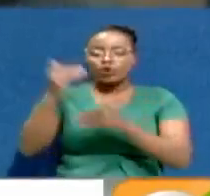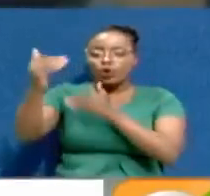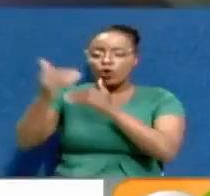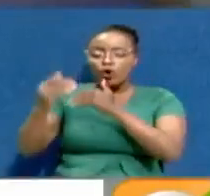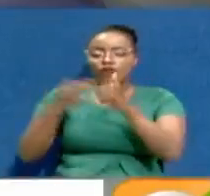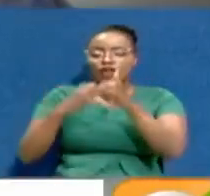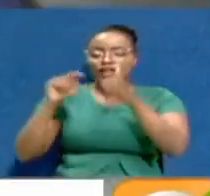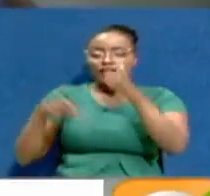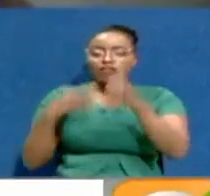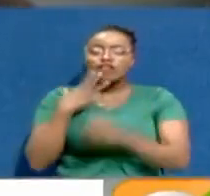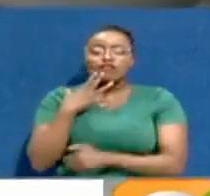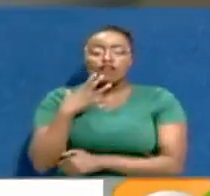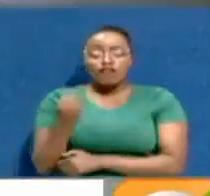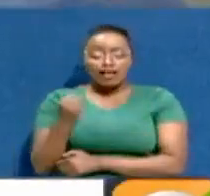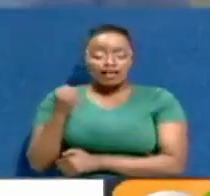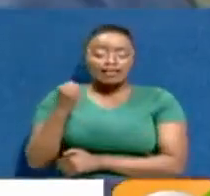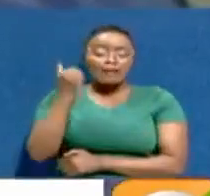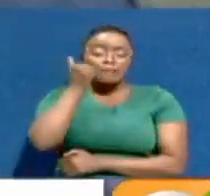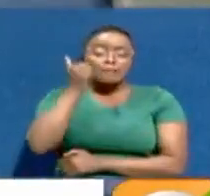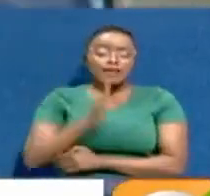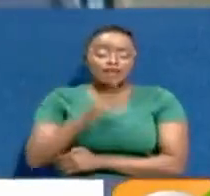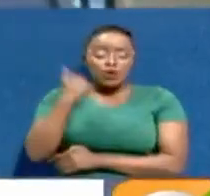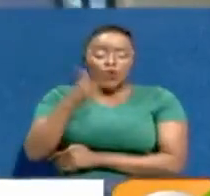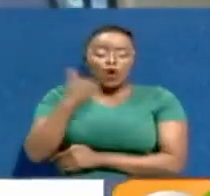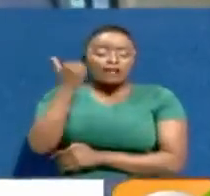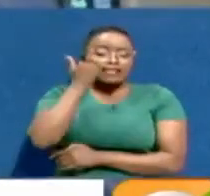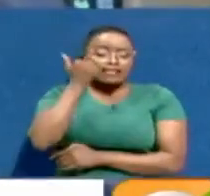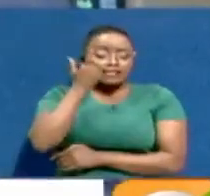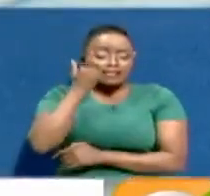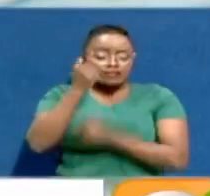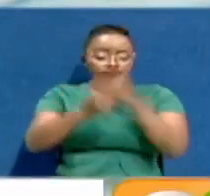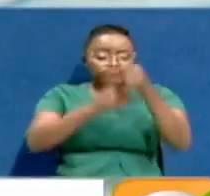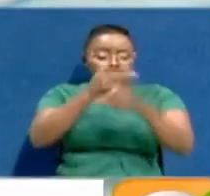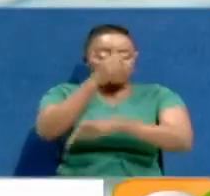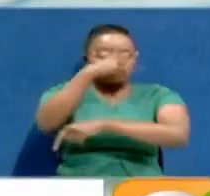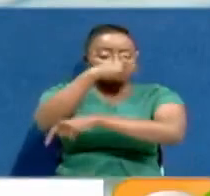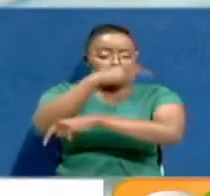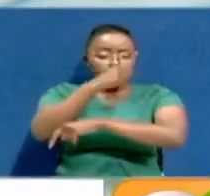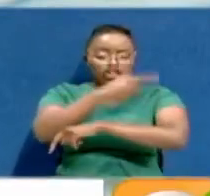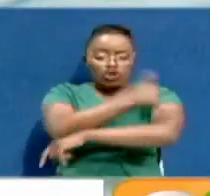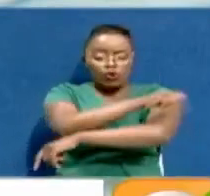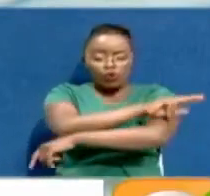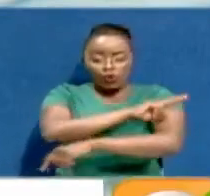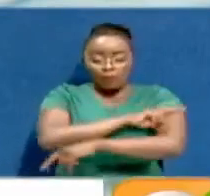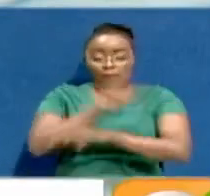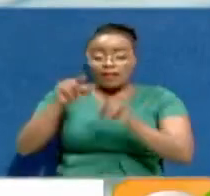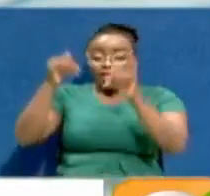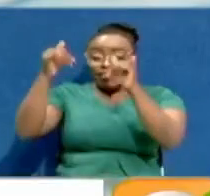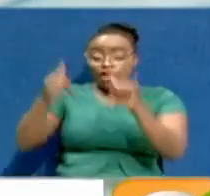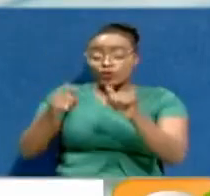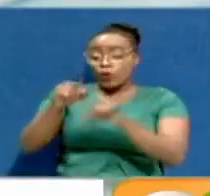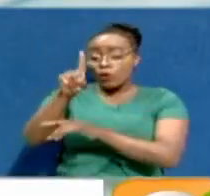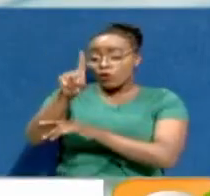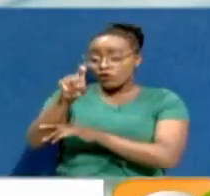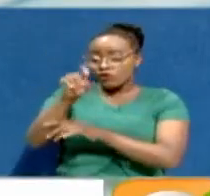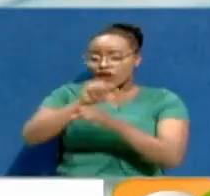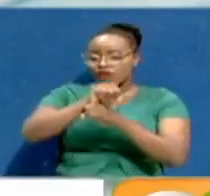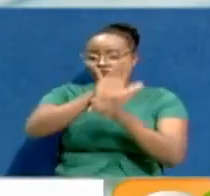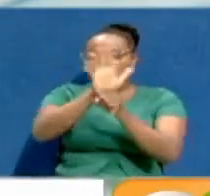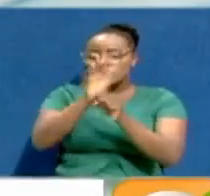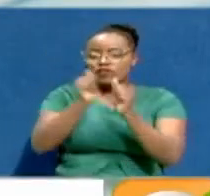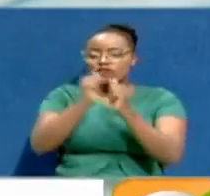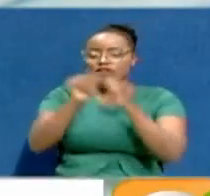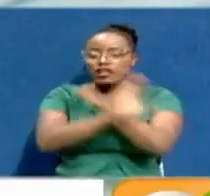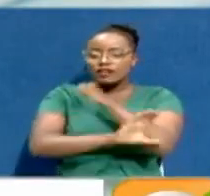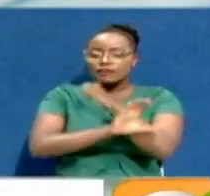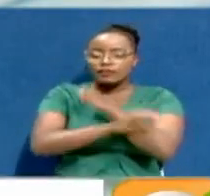nearly 8,500 patients hospitalized with COVID-19. With the Brazilian variant now present in 15 European countries